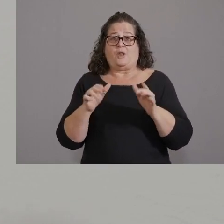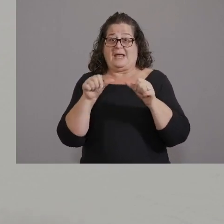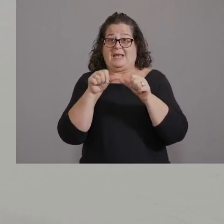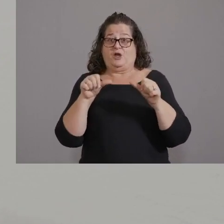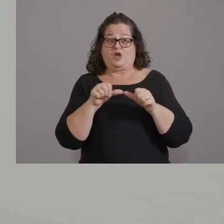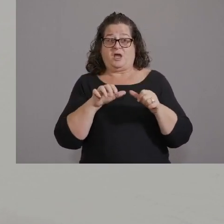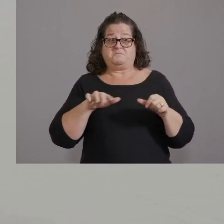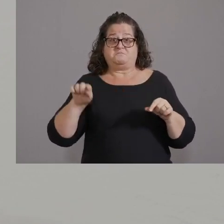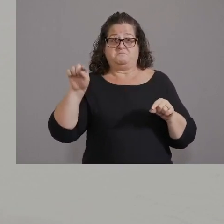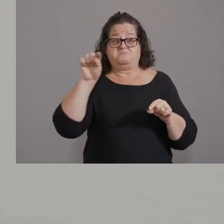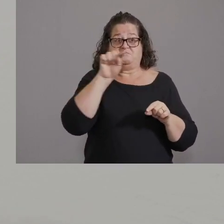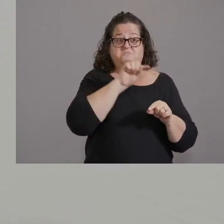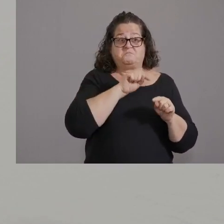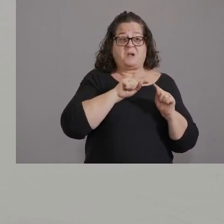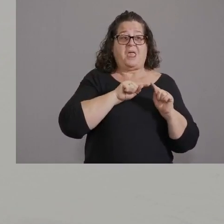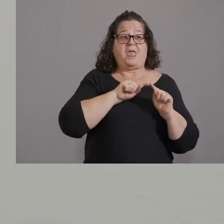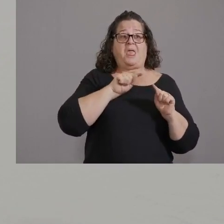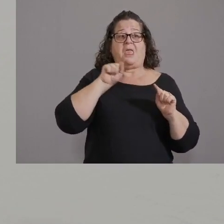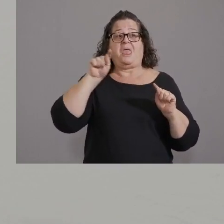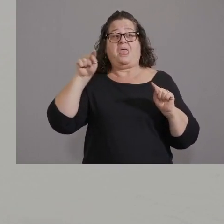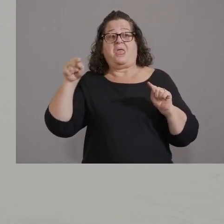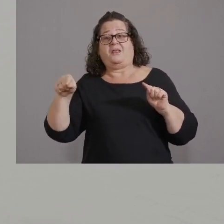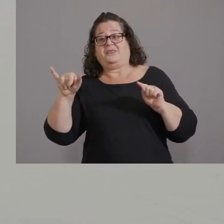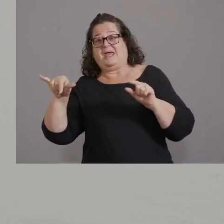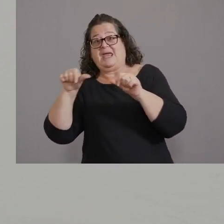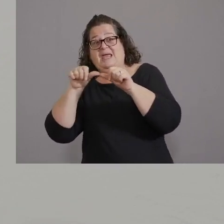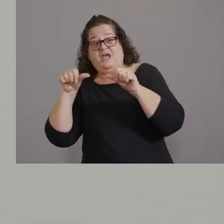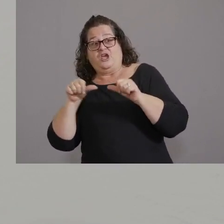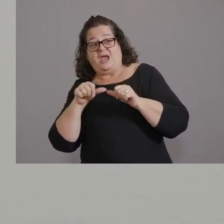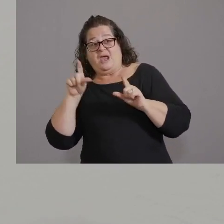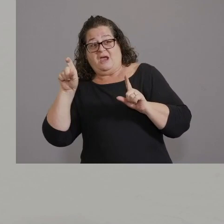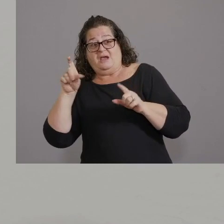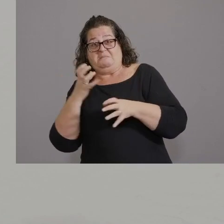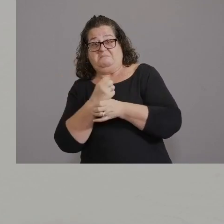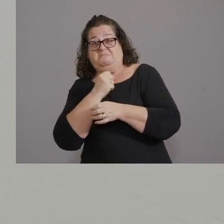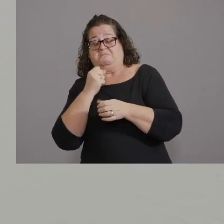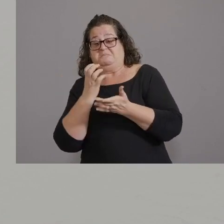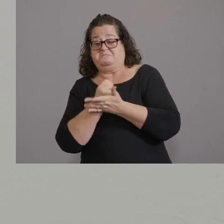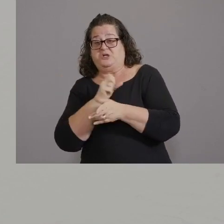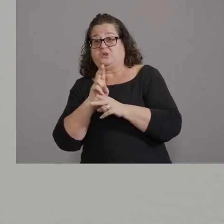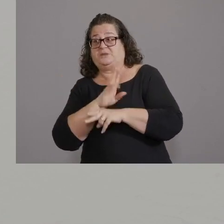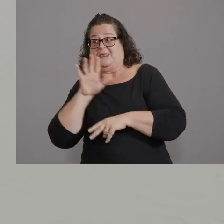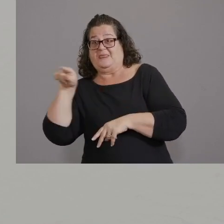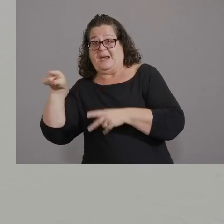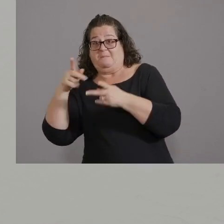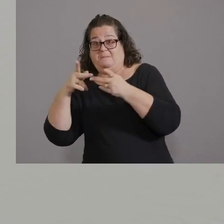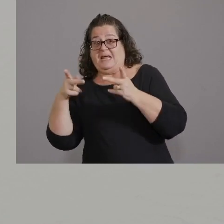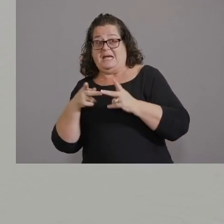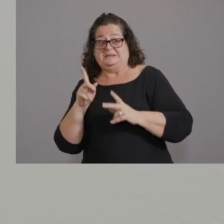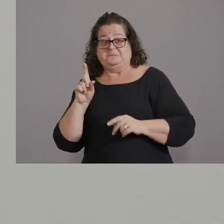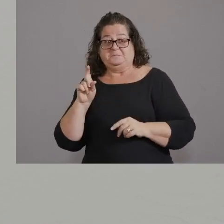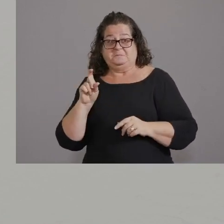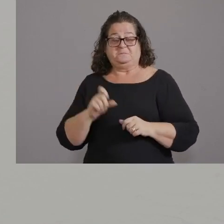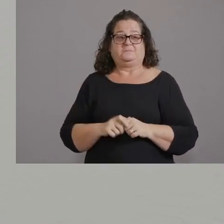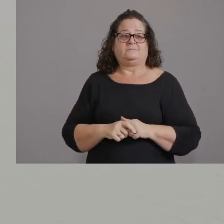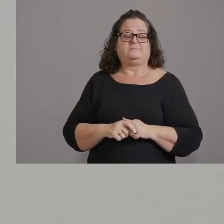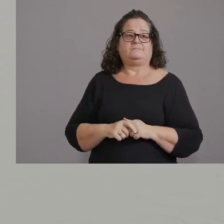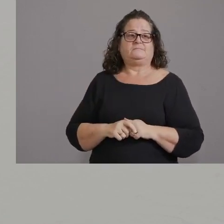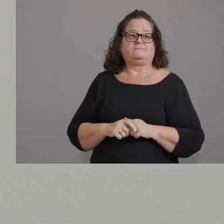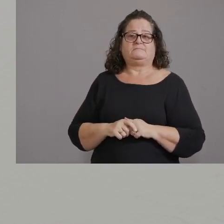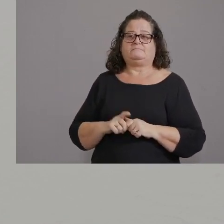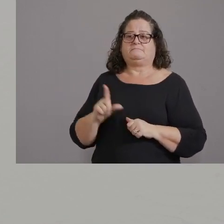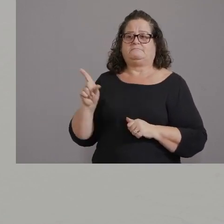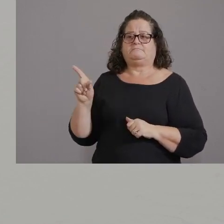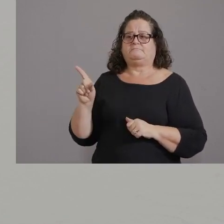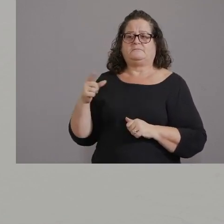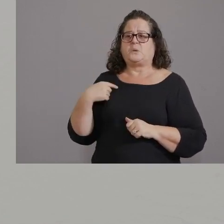planning? You know, we have not heard specifically about that county to county. I know